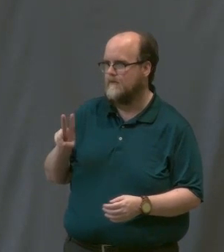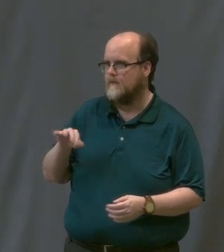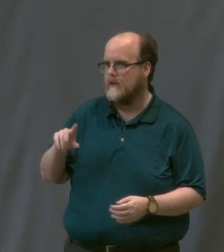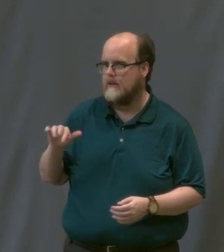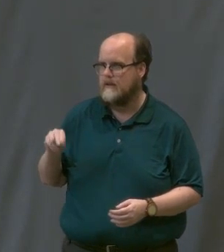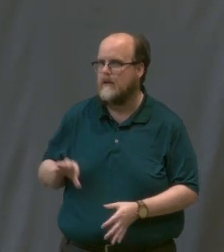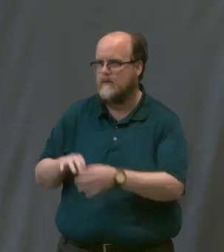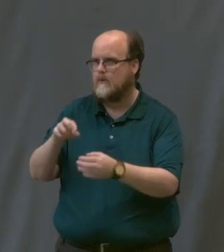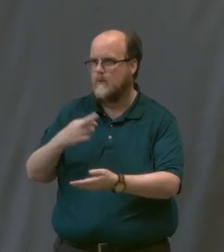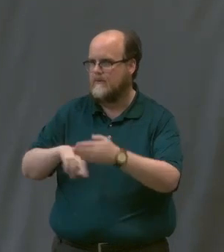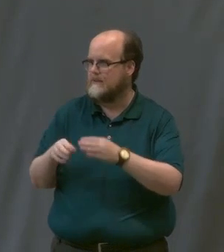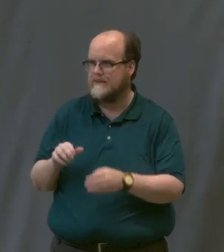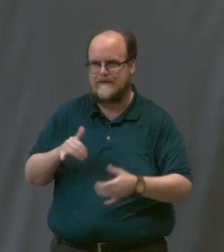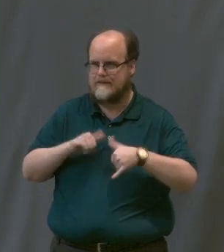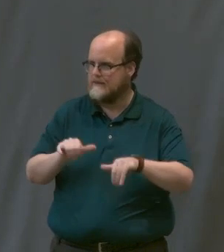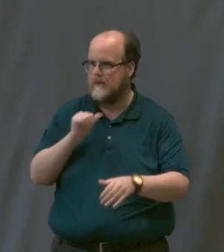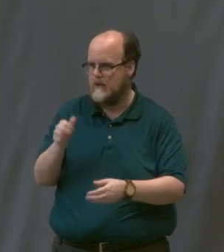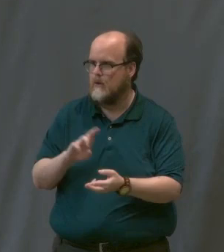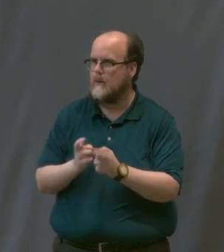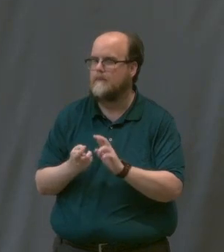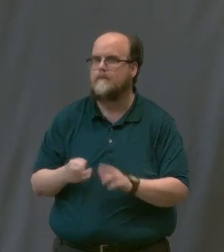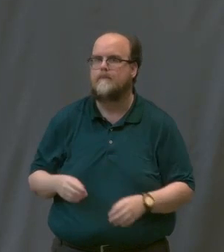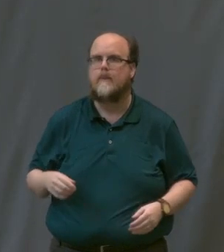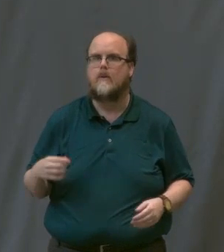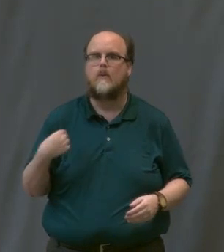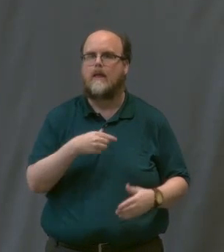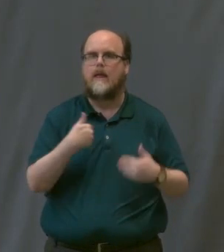repent. We had our Pompeii video.